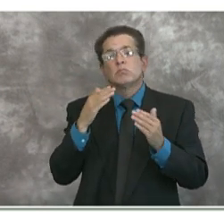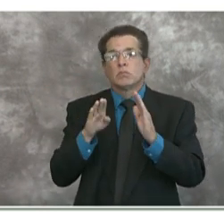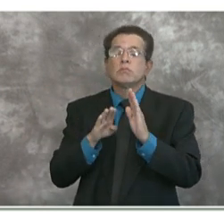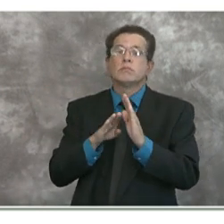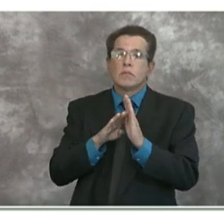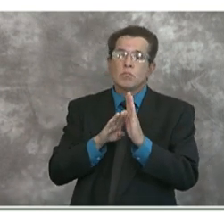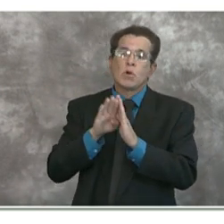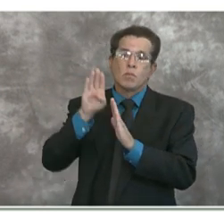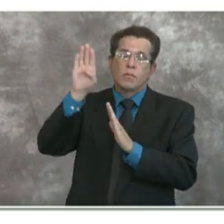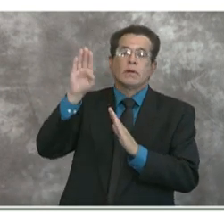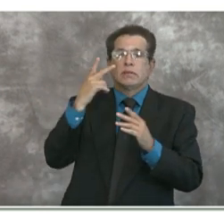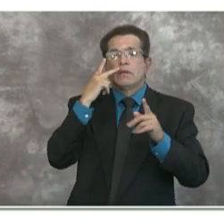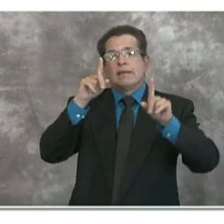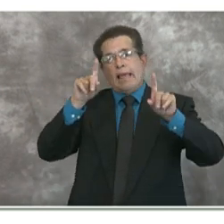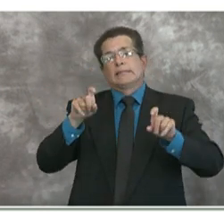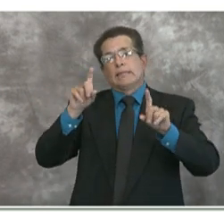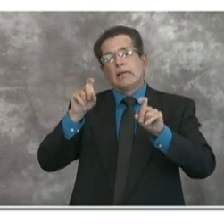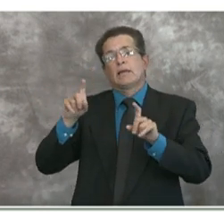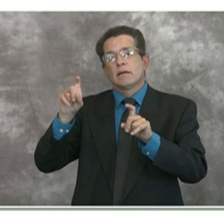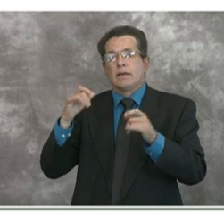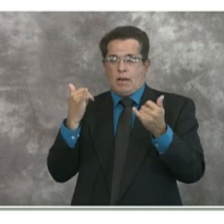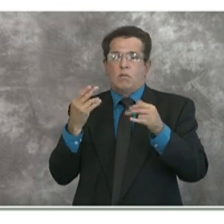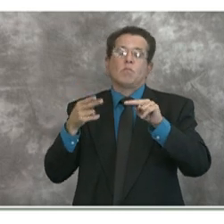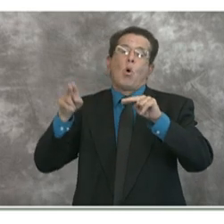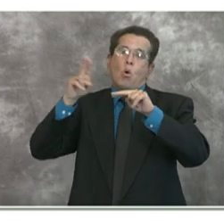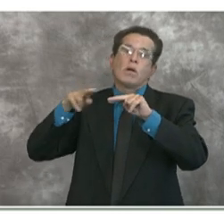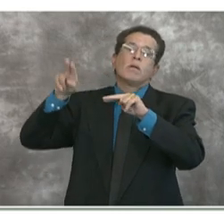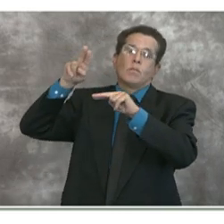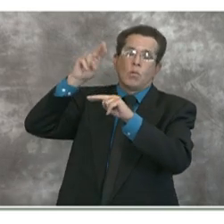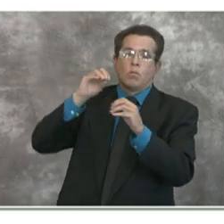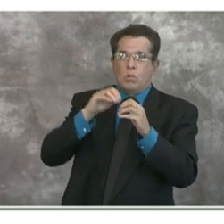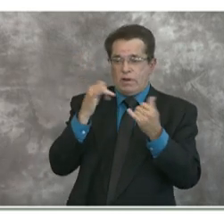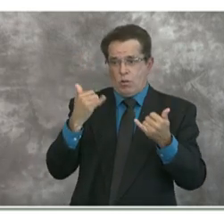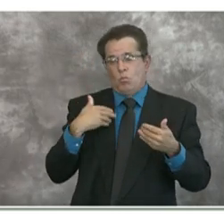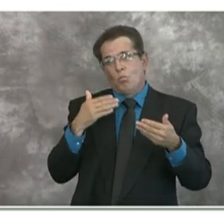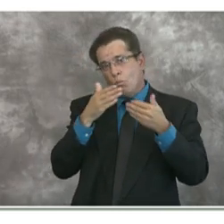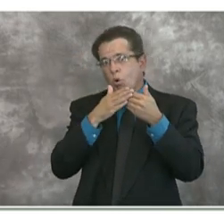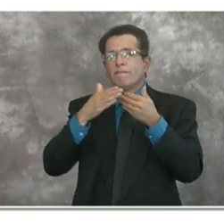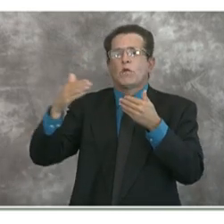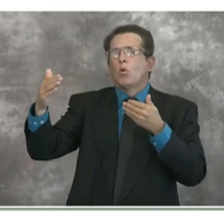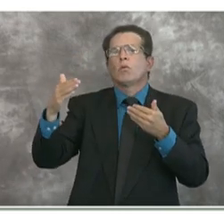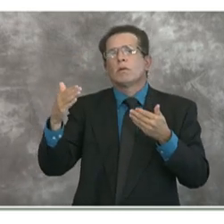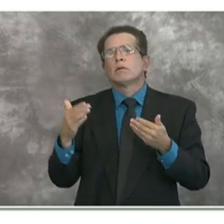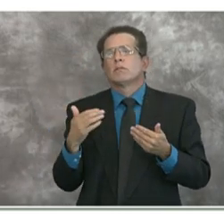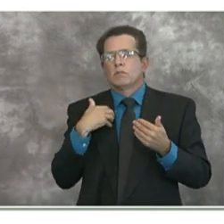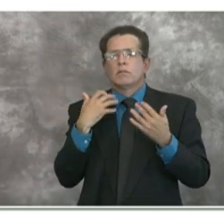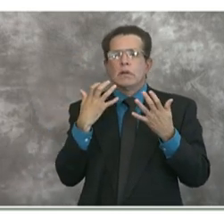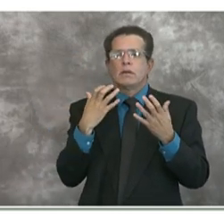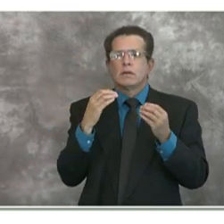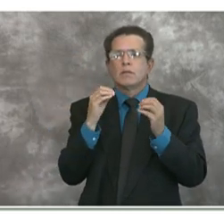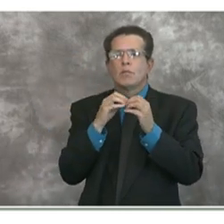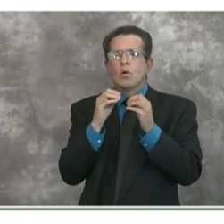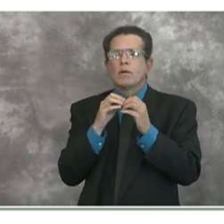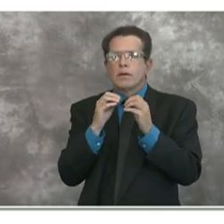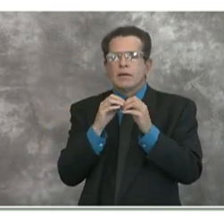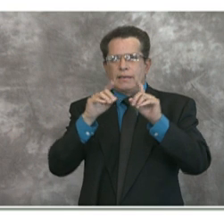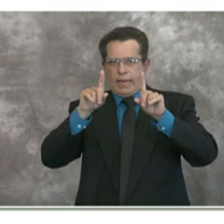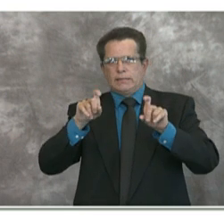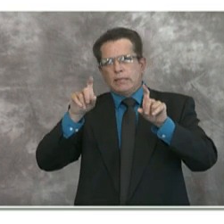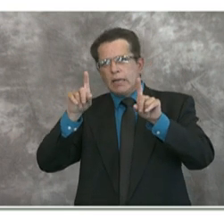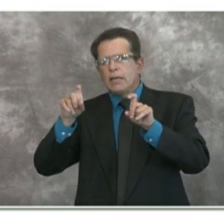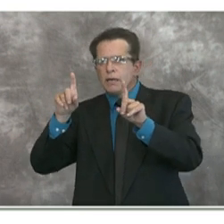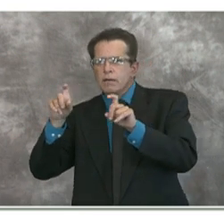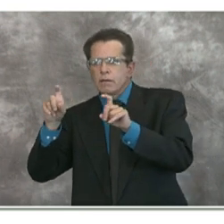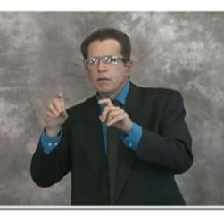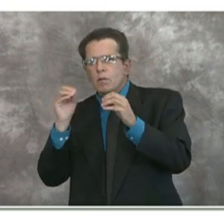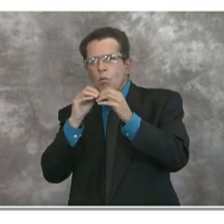We also continue to see testing climb. That is something, again, we would like to, as we move forward, get out of a little bit of the up and down nature of testing and get into